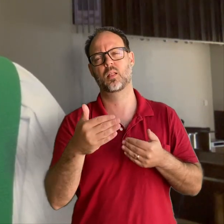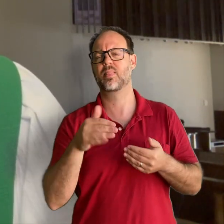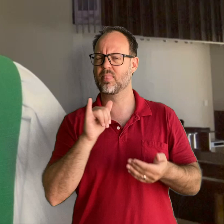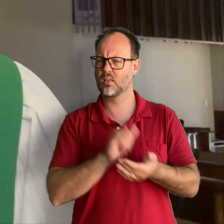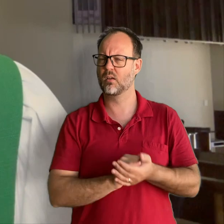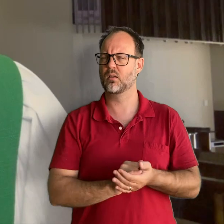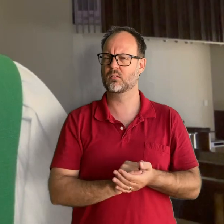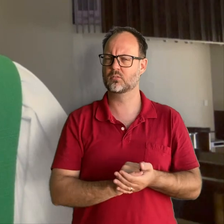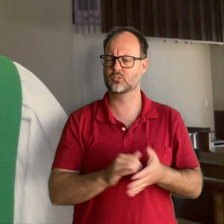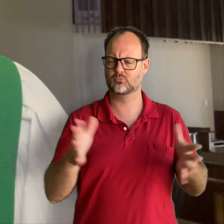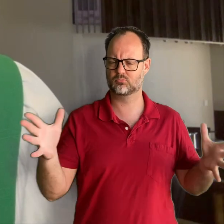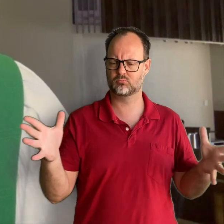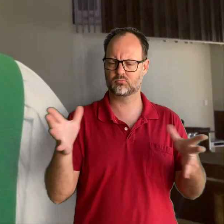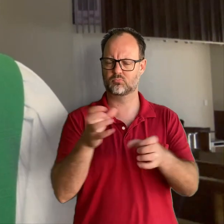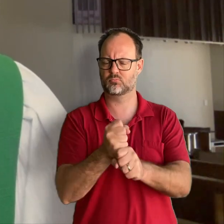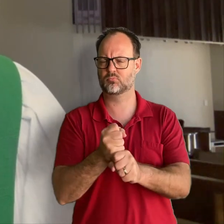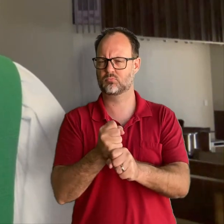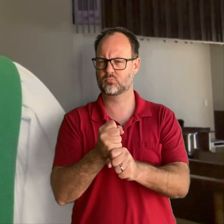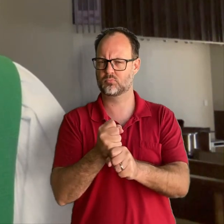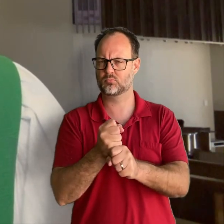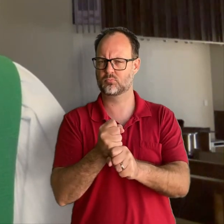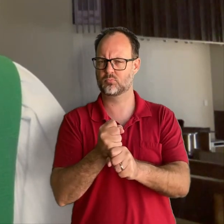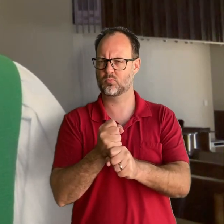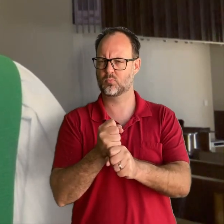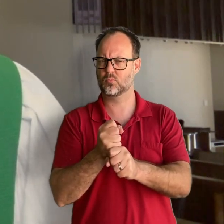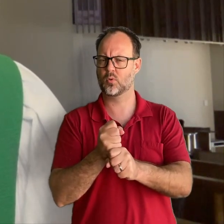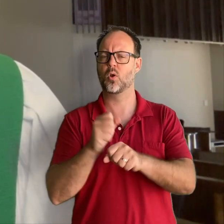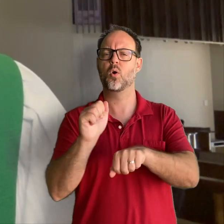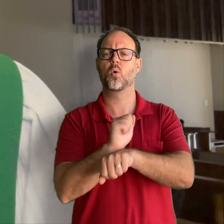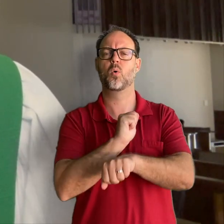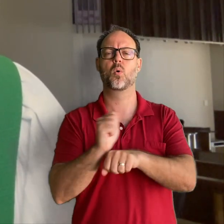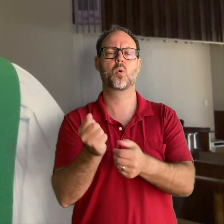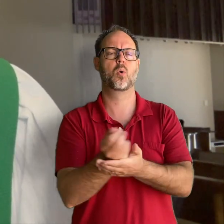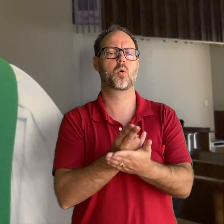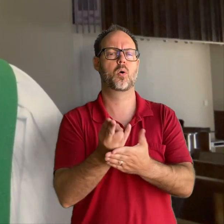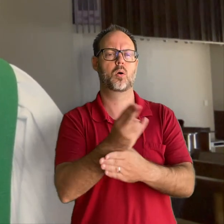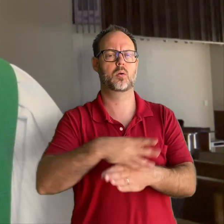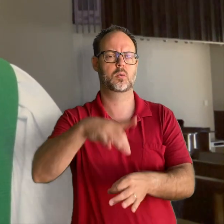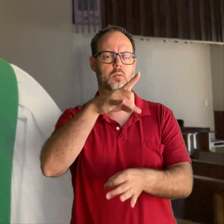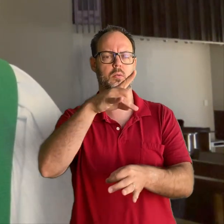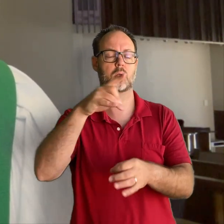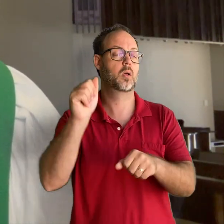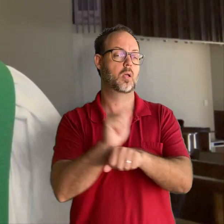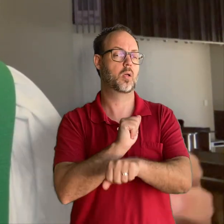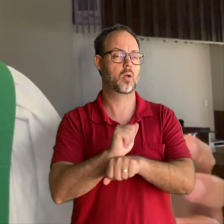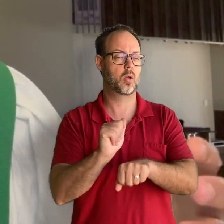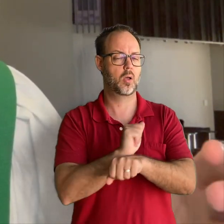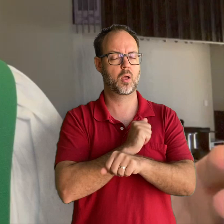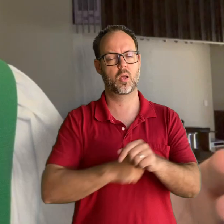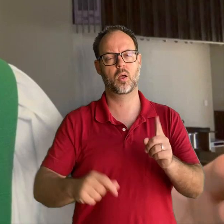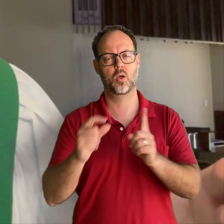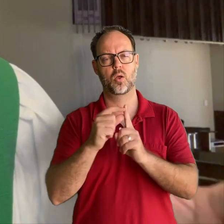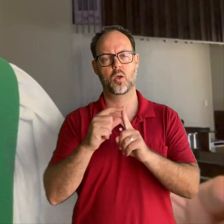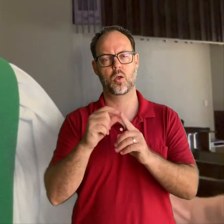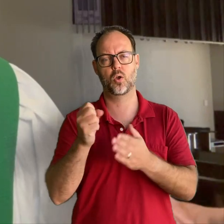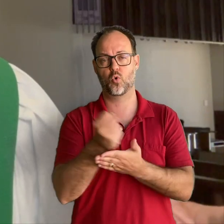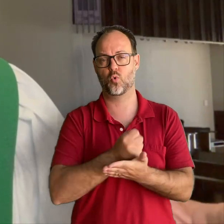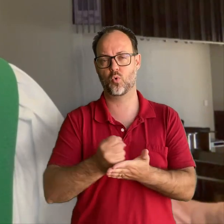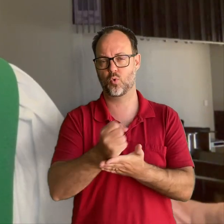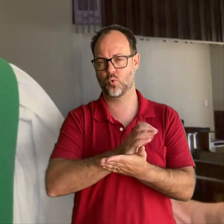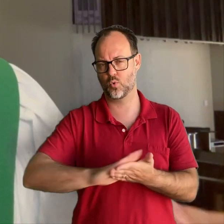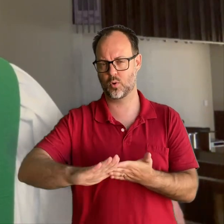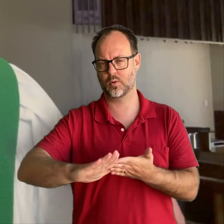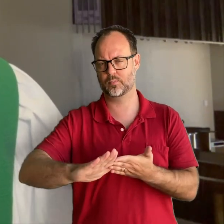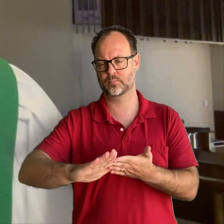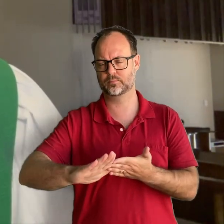That's generally thought of and taught in Scripture as the work of the Holy Spirit, and the work and the word